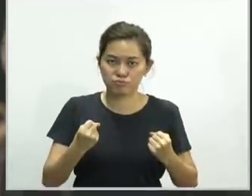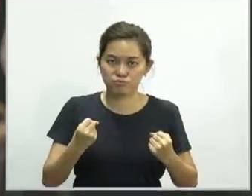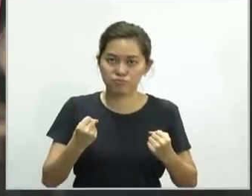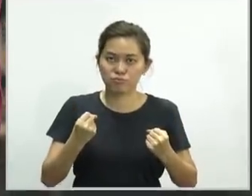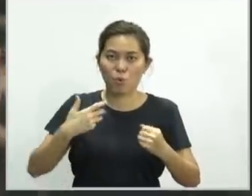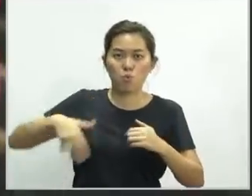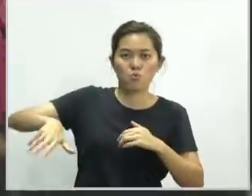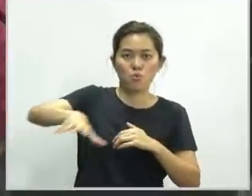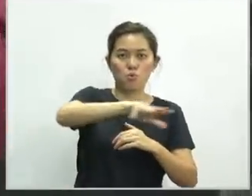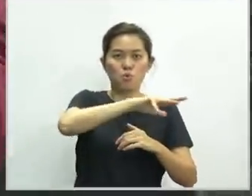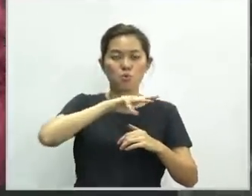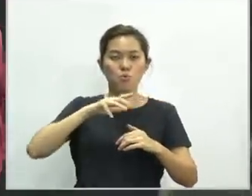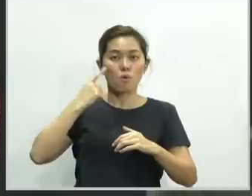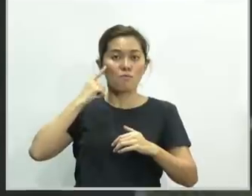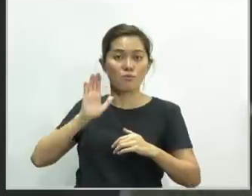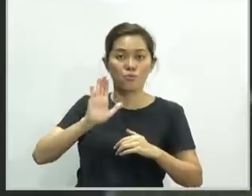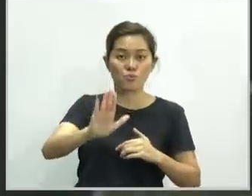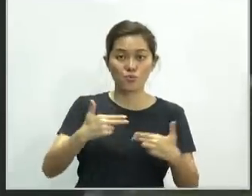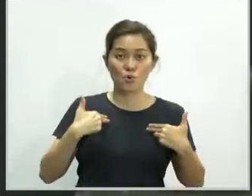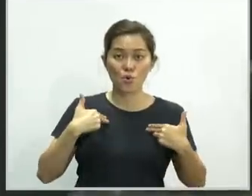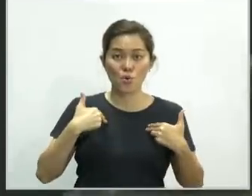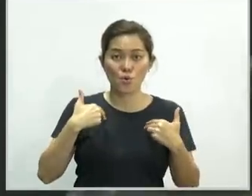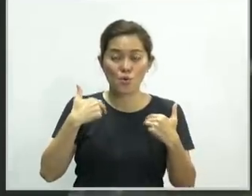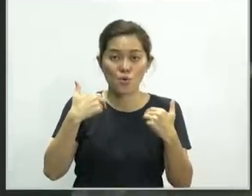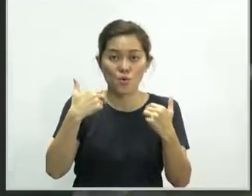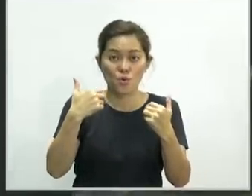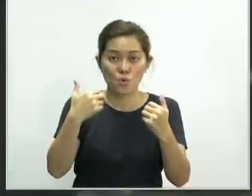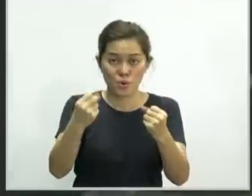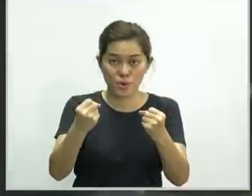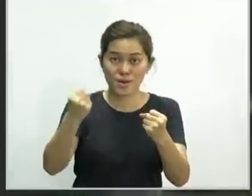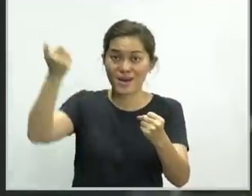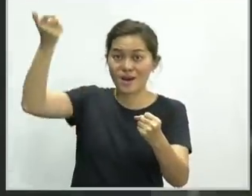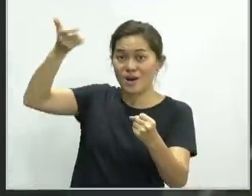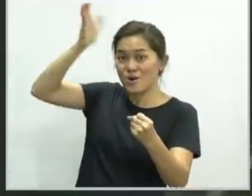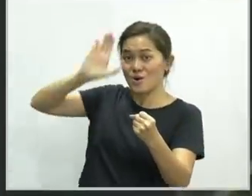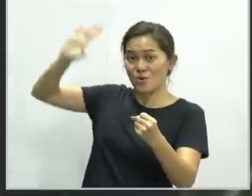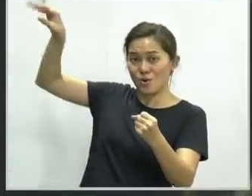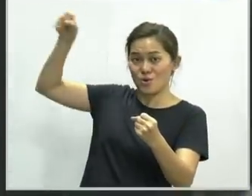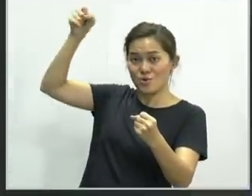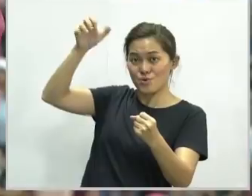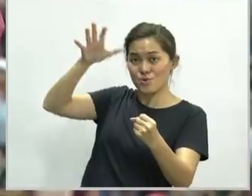pray for your healing grace on each of us.